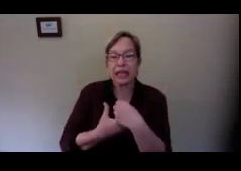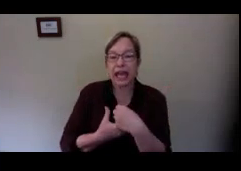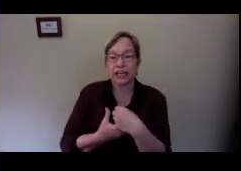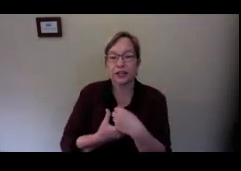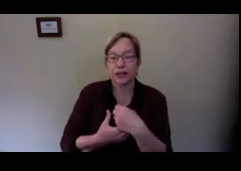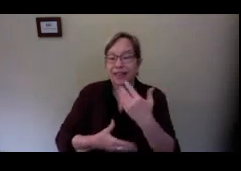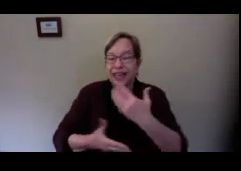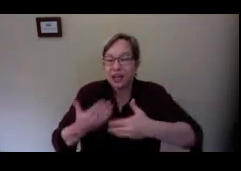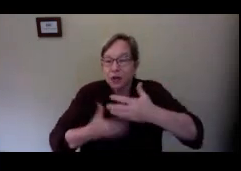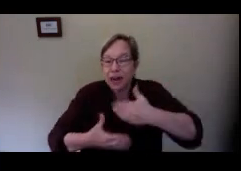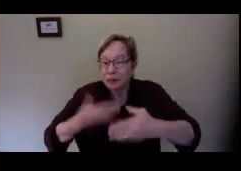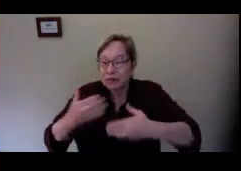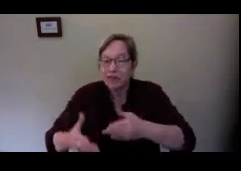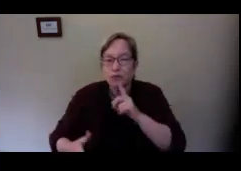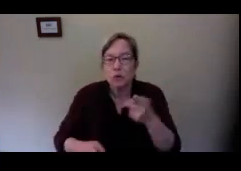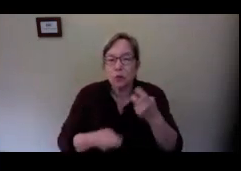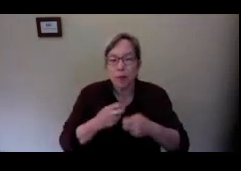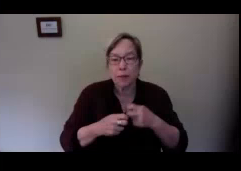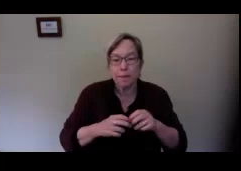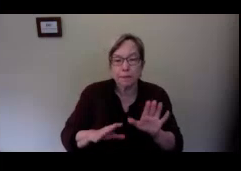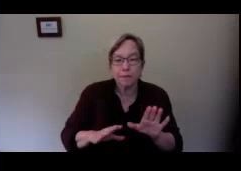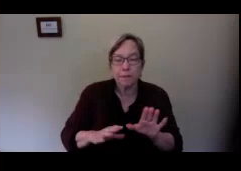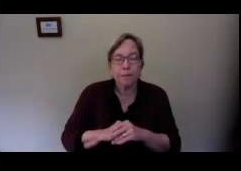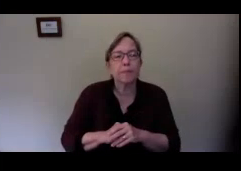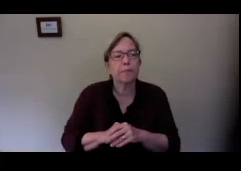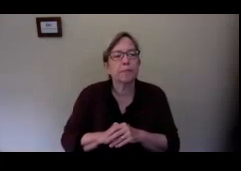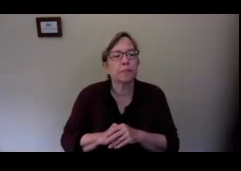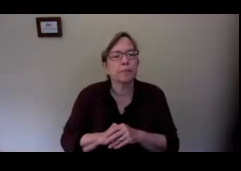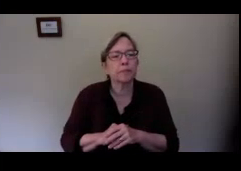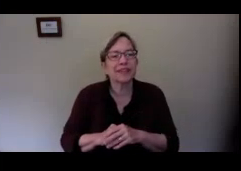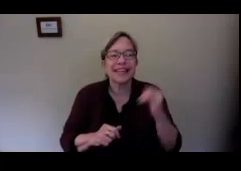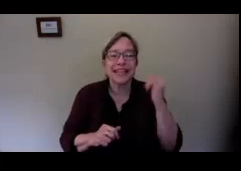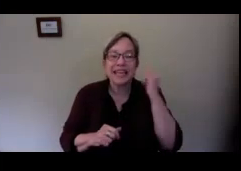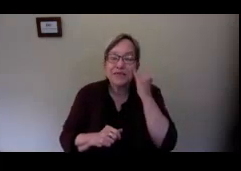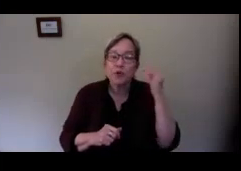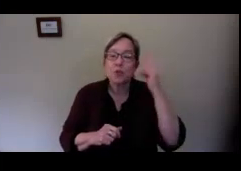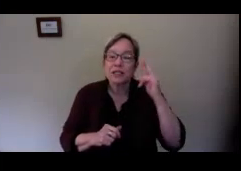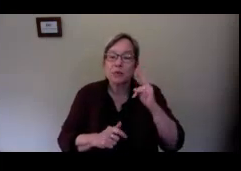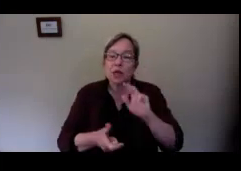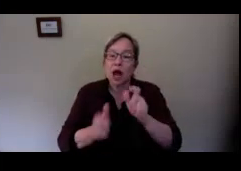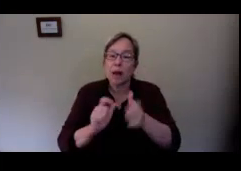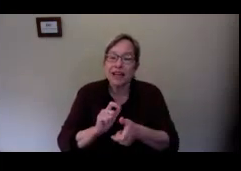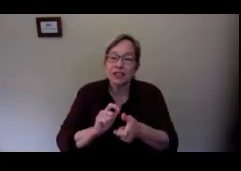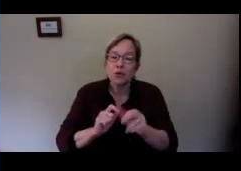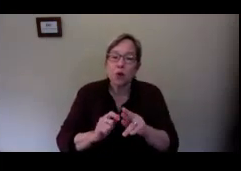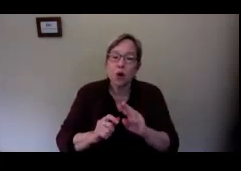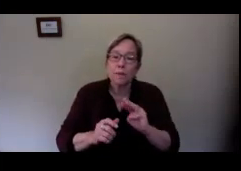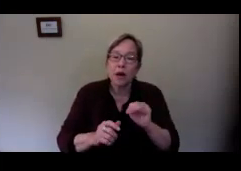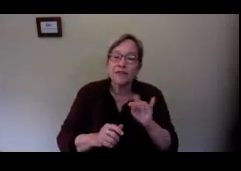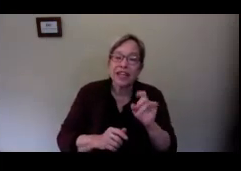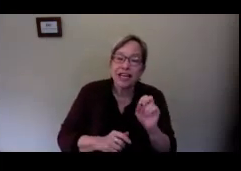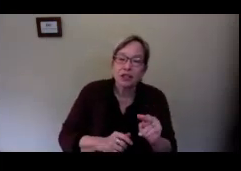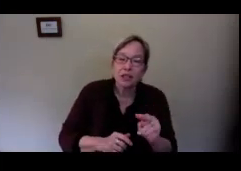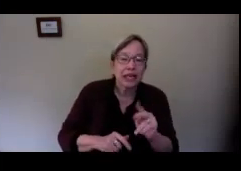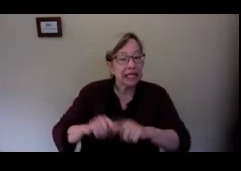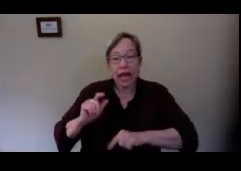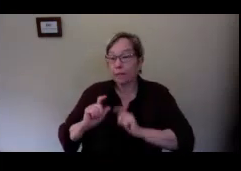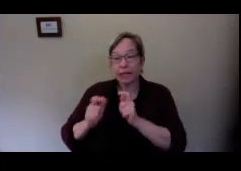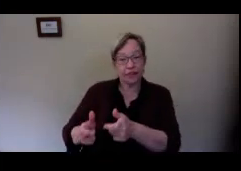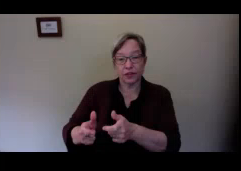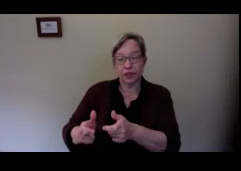can be a real problem for them. So if the reasonable accommodation or modification request cannot be granted, the housing provider